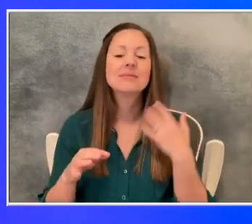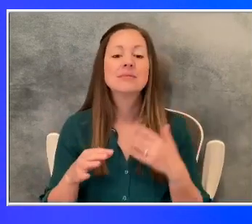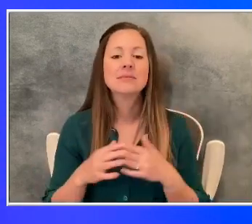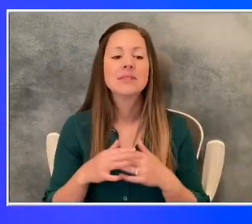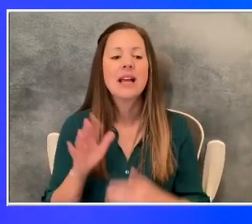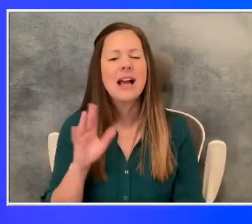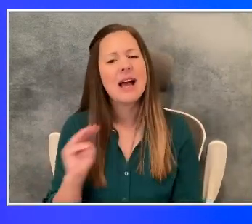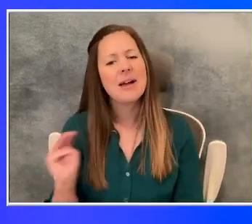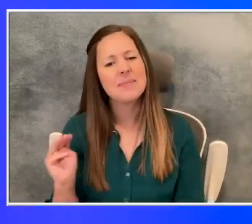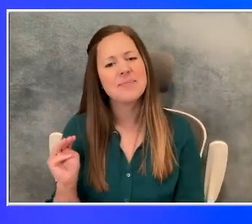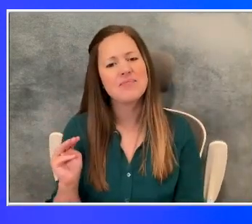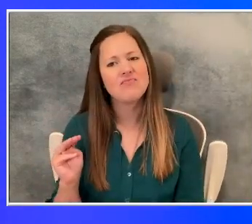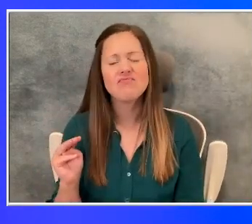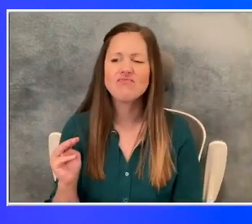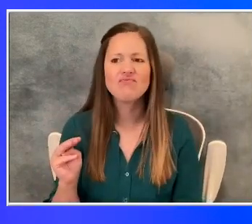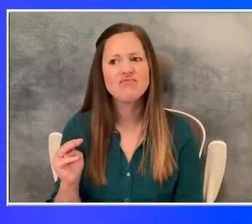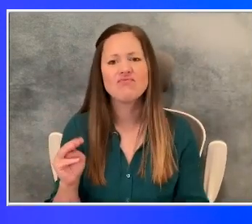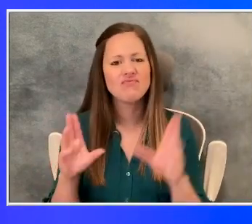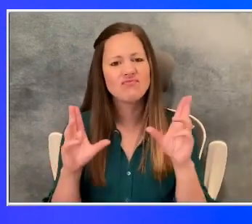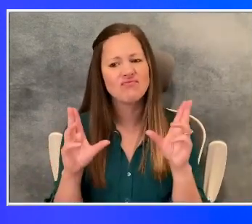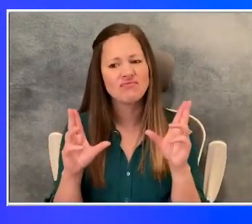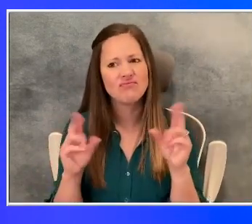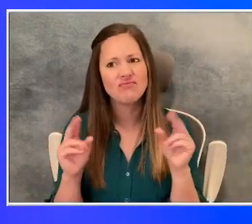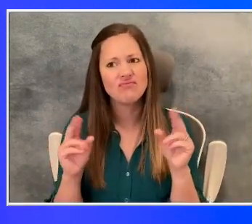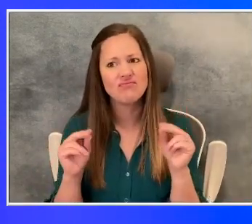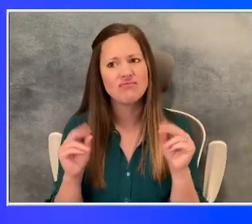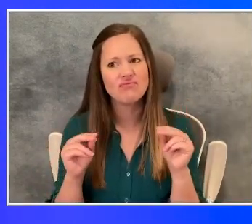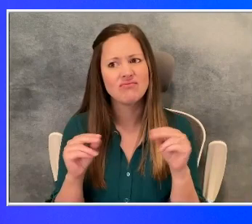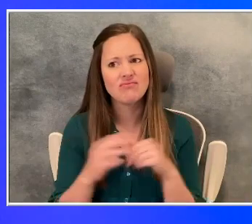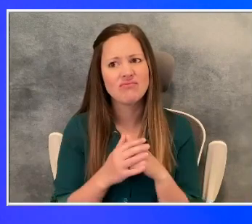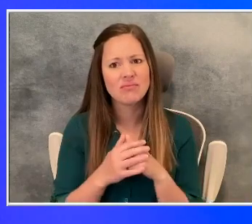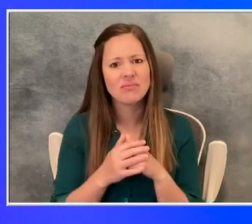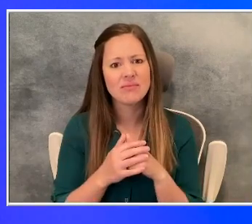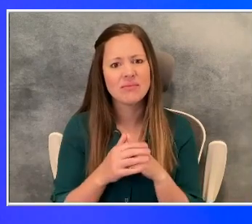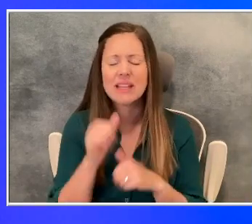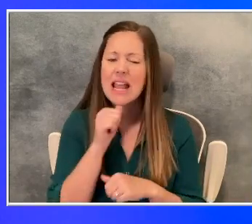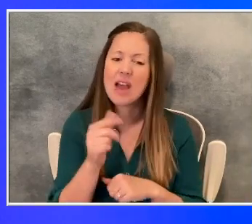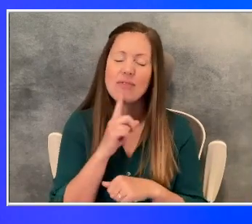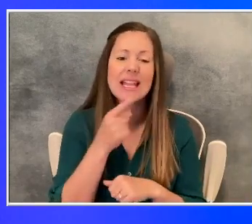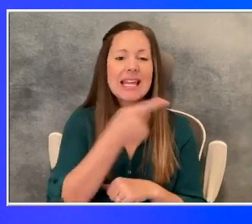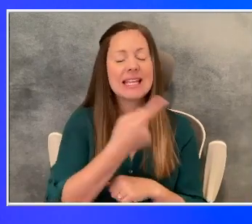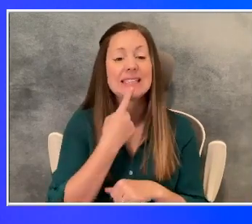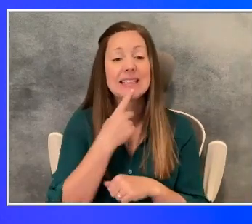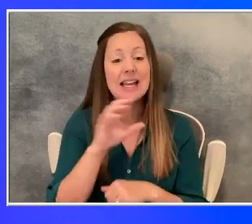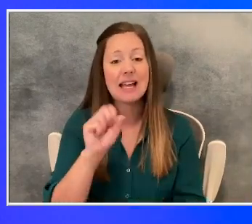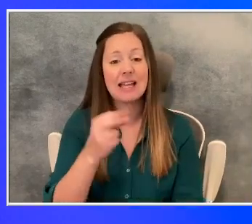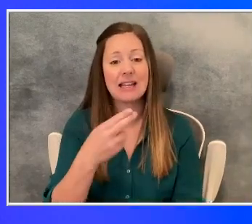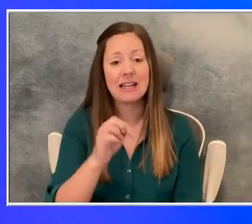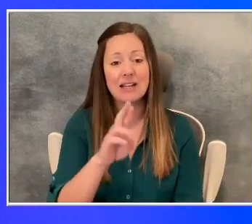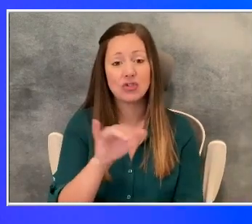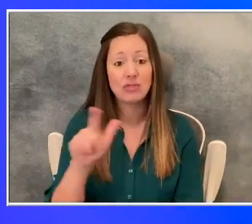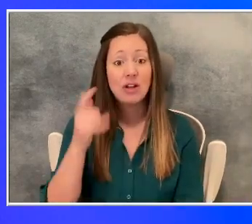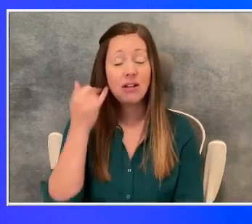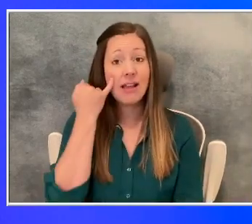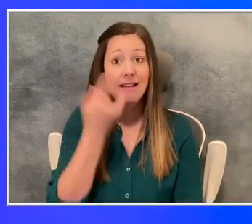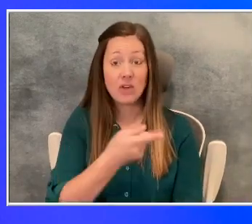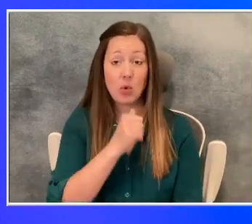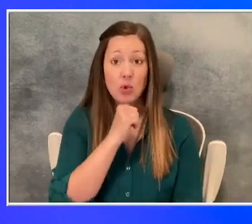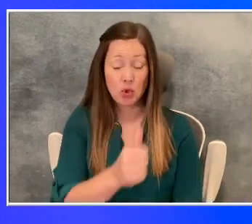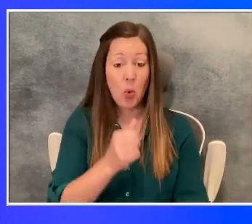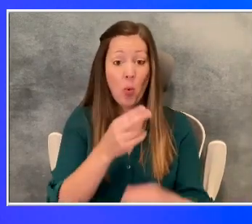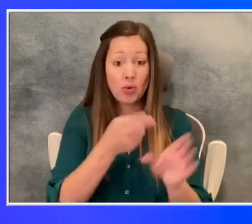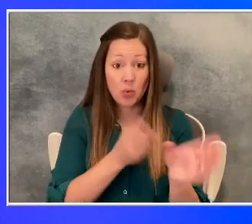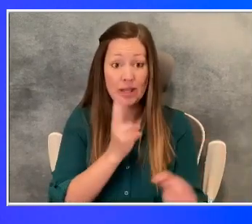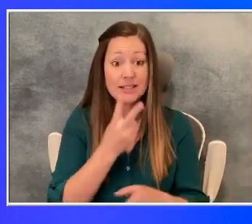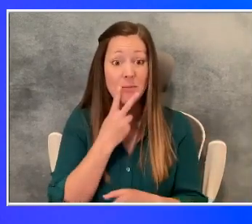Not really. Not when, I mean, as he told me, he said, Sheryl, if you don't quit smoking, I don't know if I can